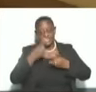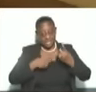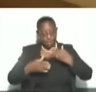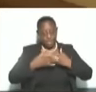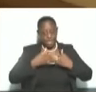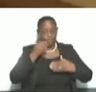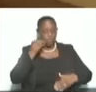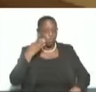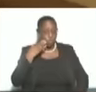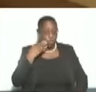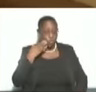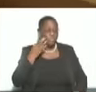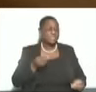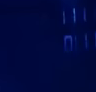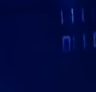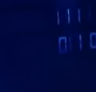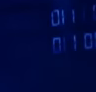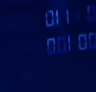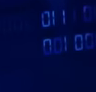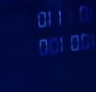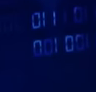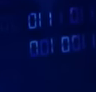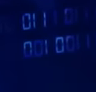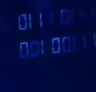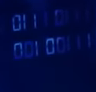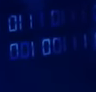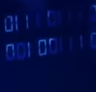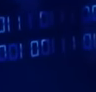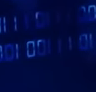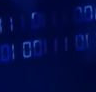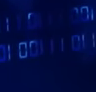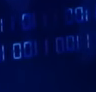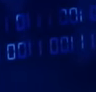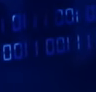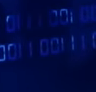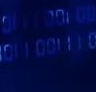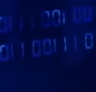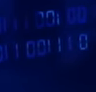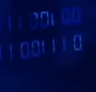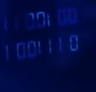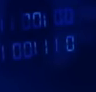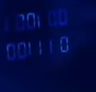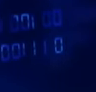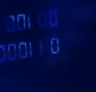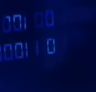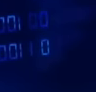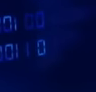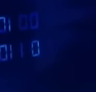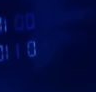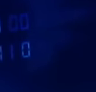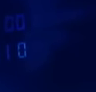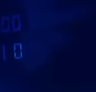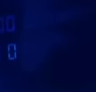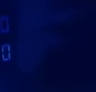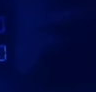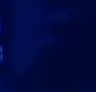knowledge that I was fortunate to gain. In case you missed the news or want to stay ahead, subscribe to our YouTube